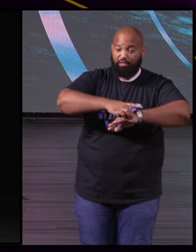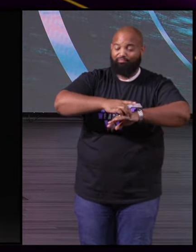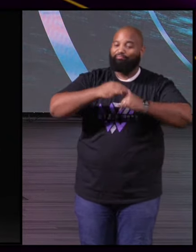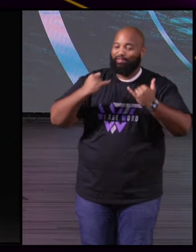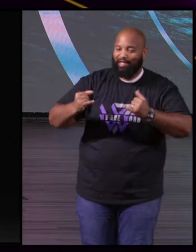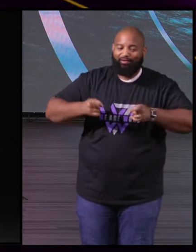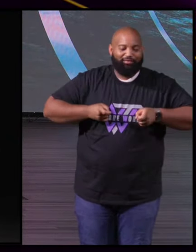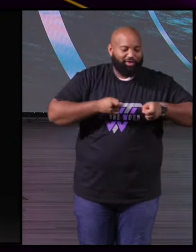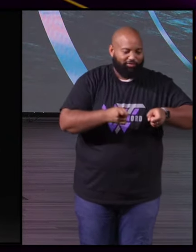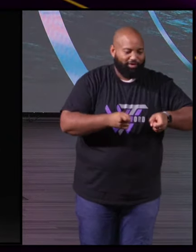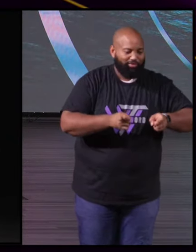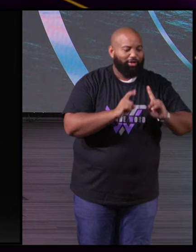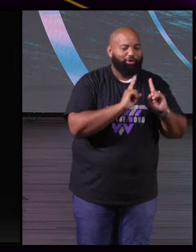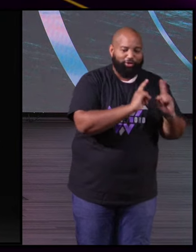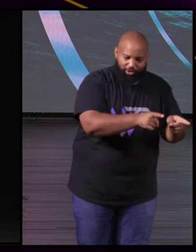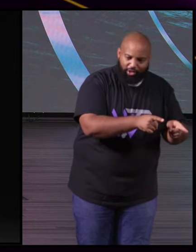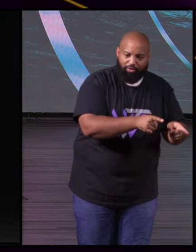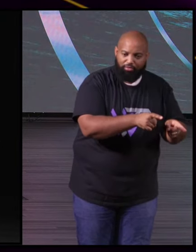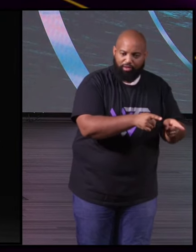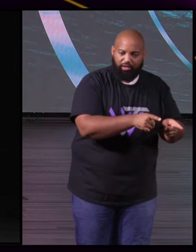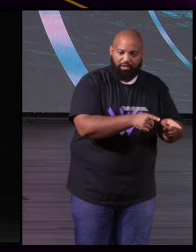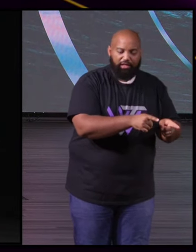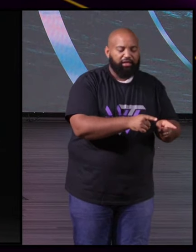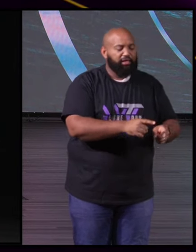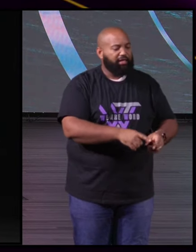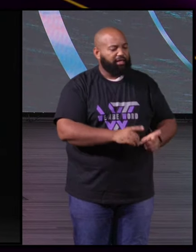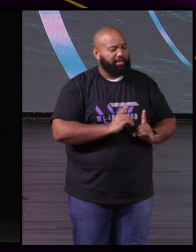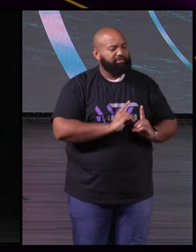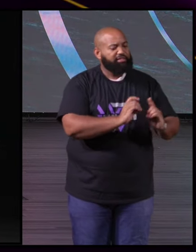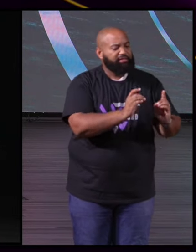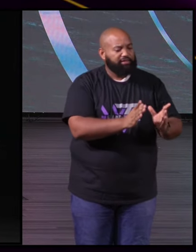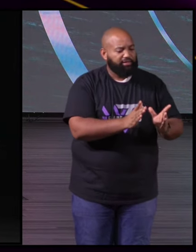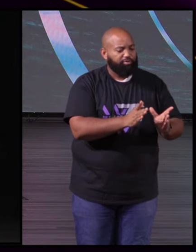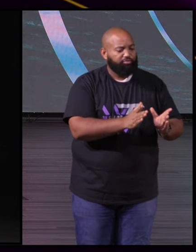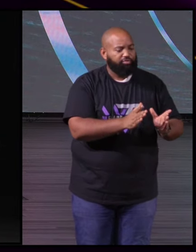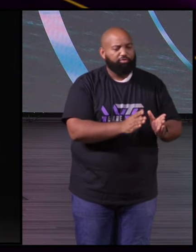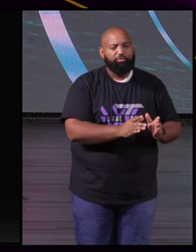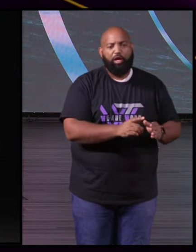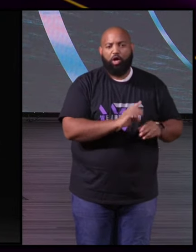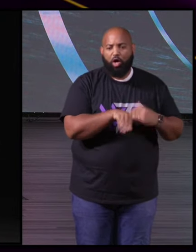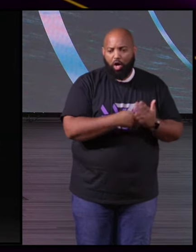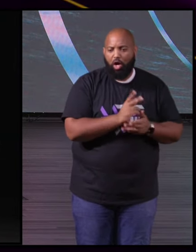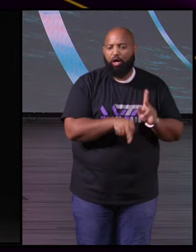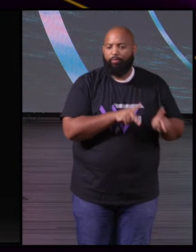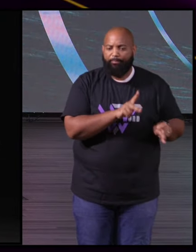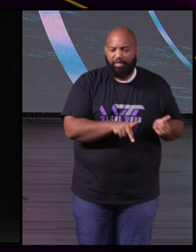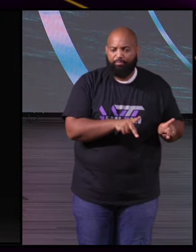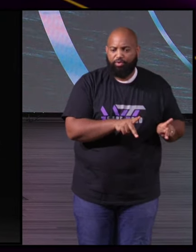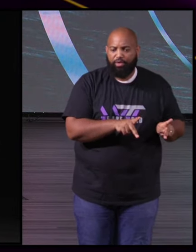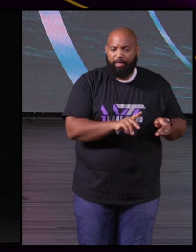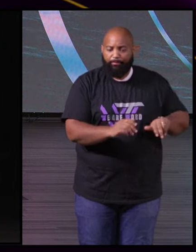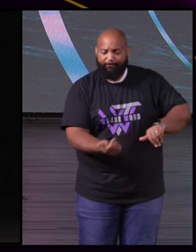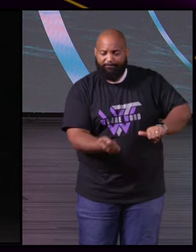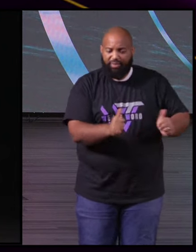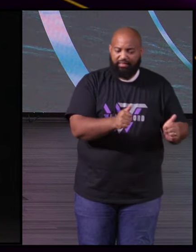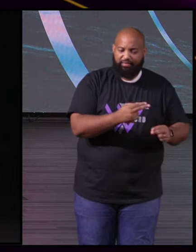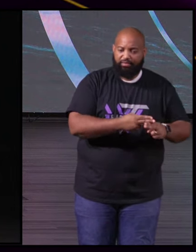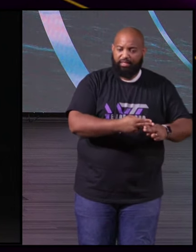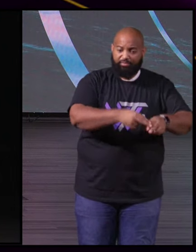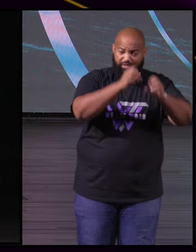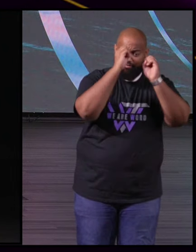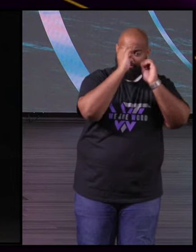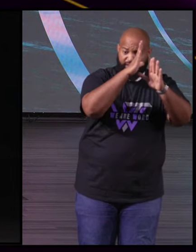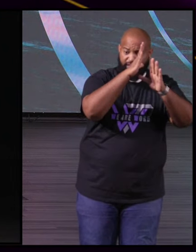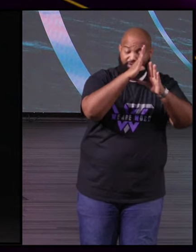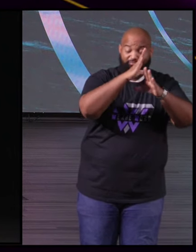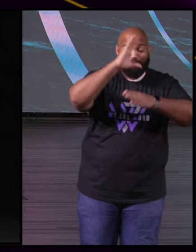Go therefore and make disciples of all the nations, baptizing them in the name of the